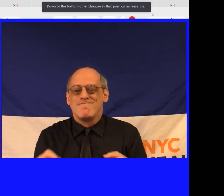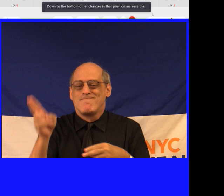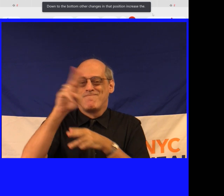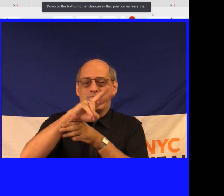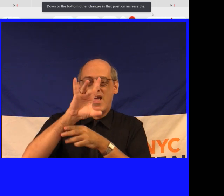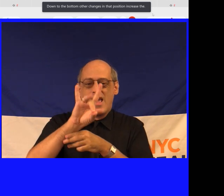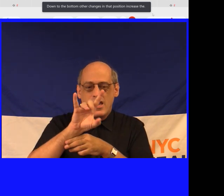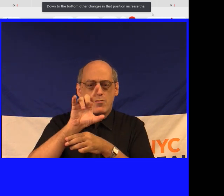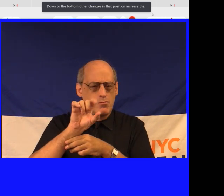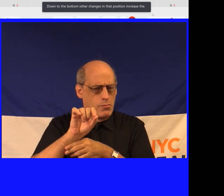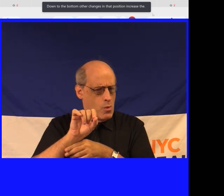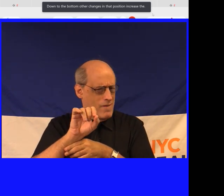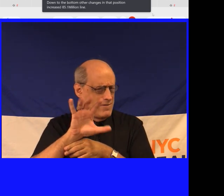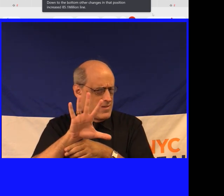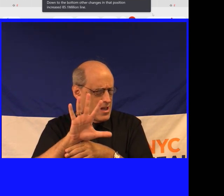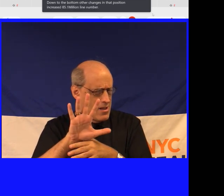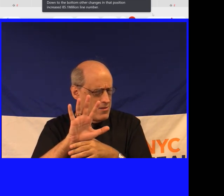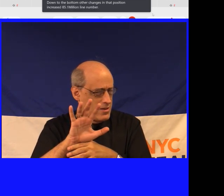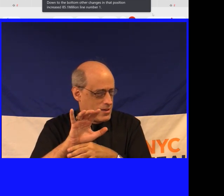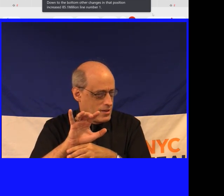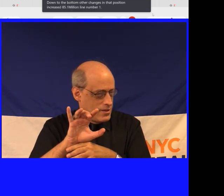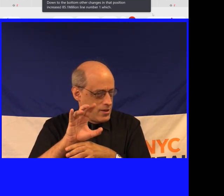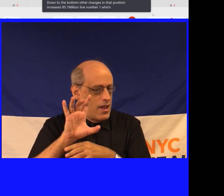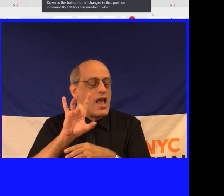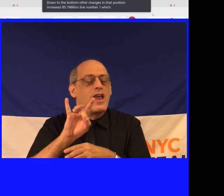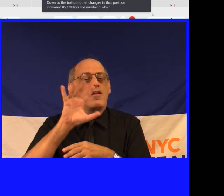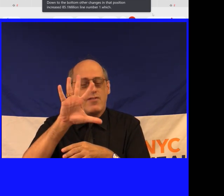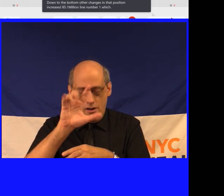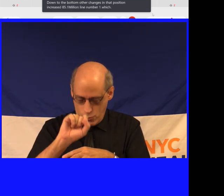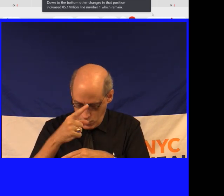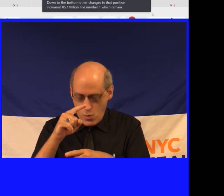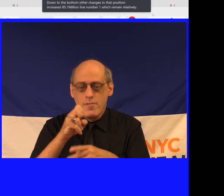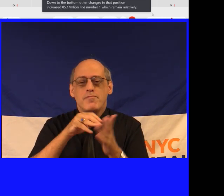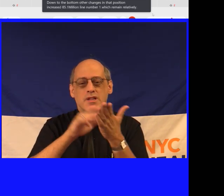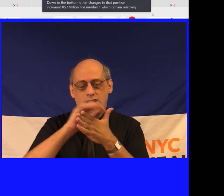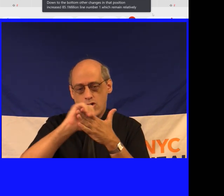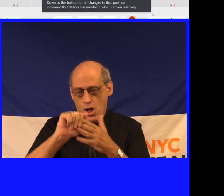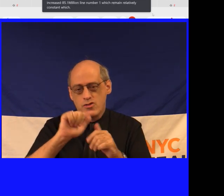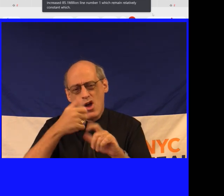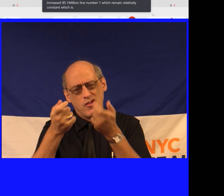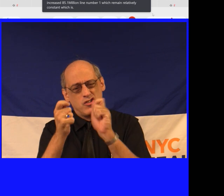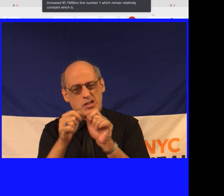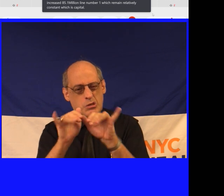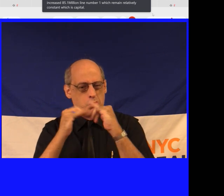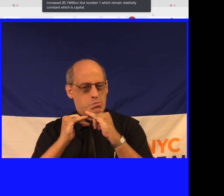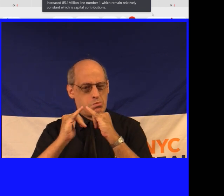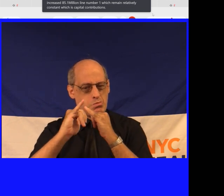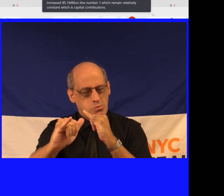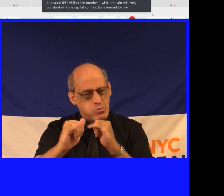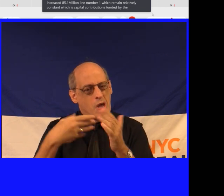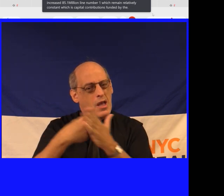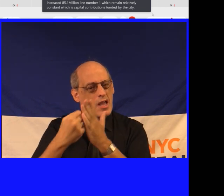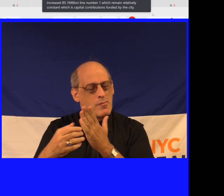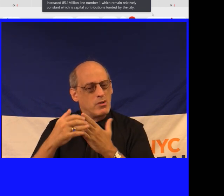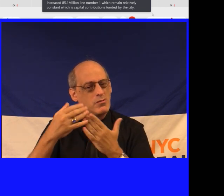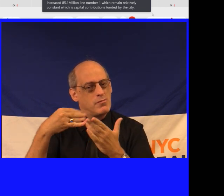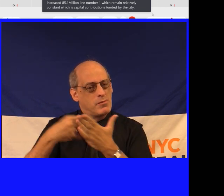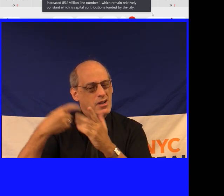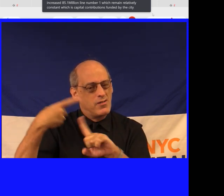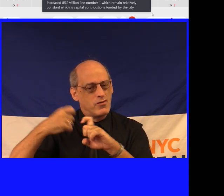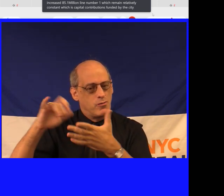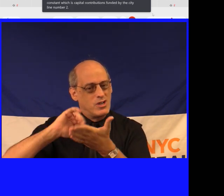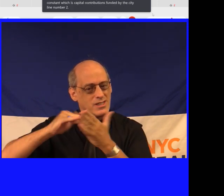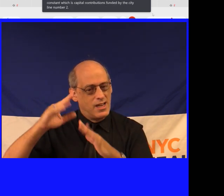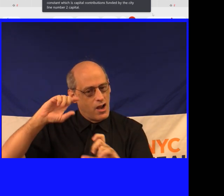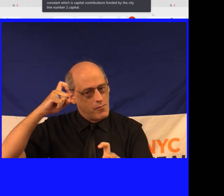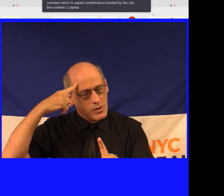million. Line number 1 remained relatively constant, which is capital contributions funded by the city. Line number 2,